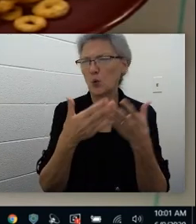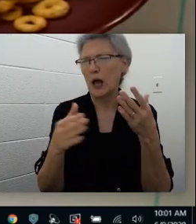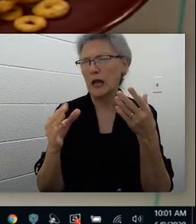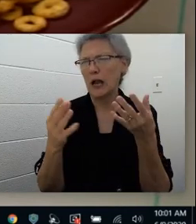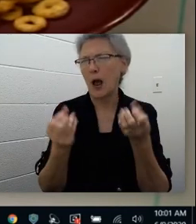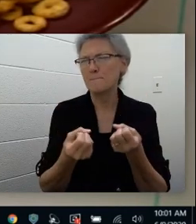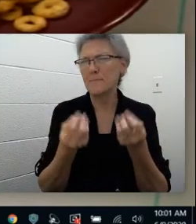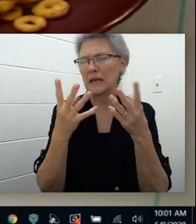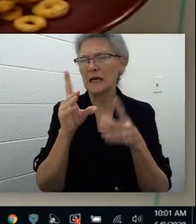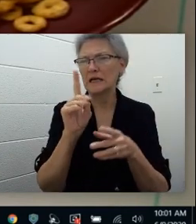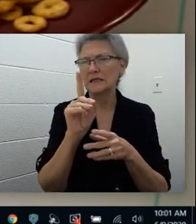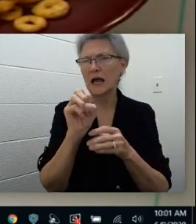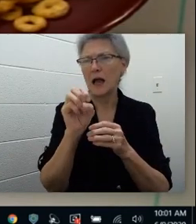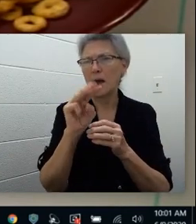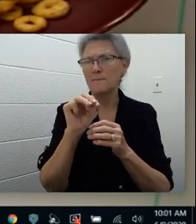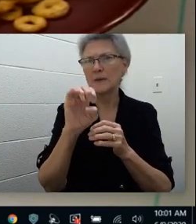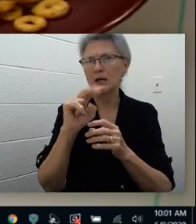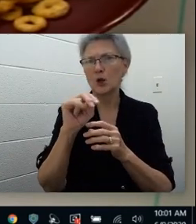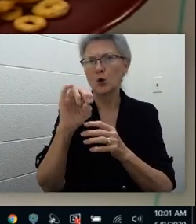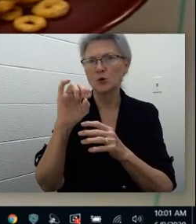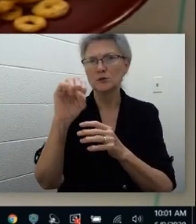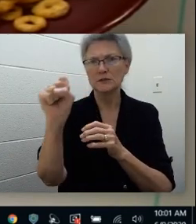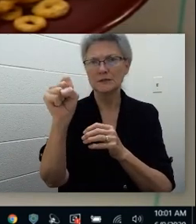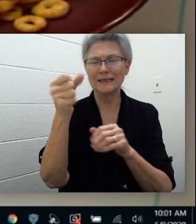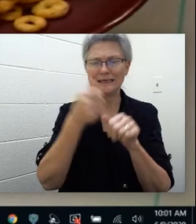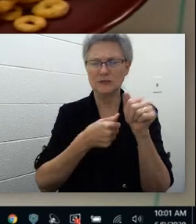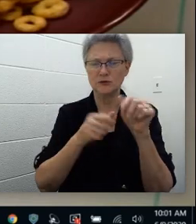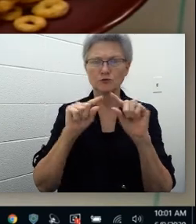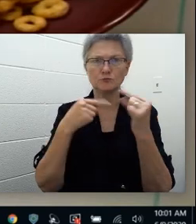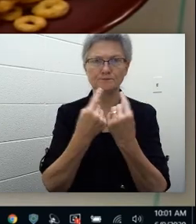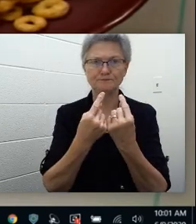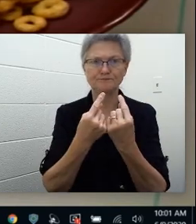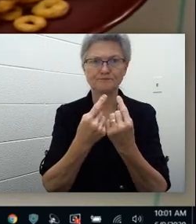of dominoes in each group.